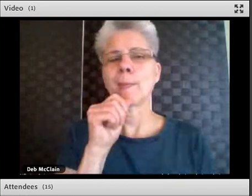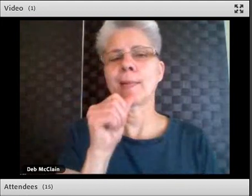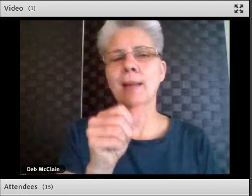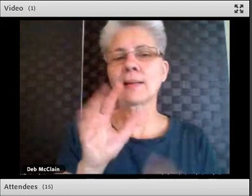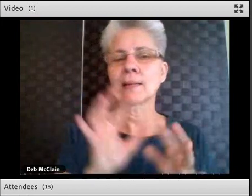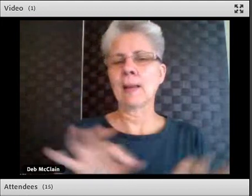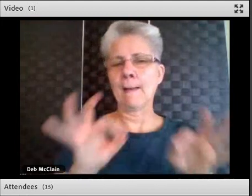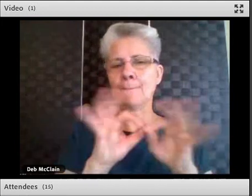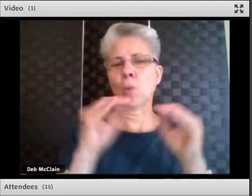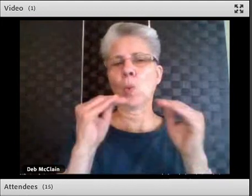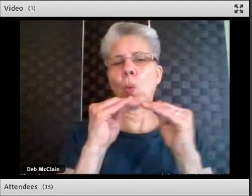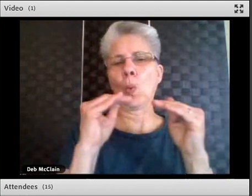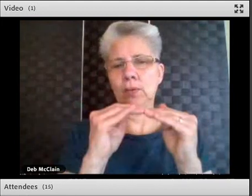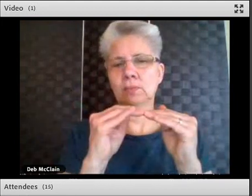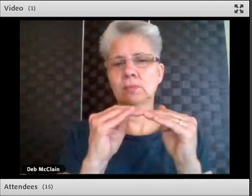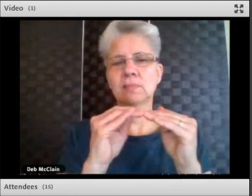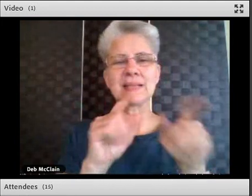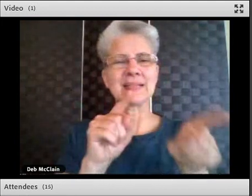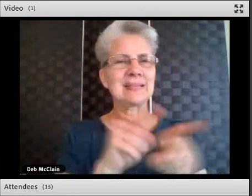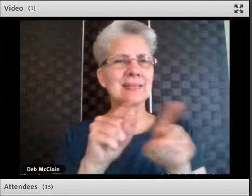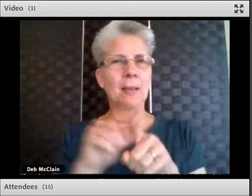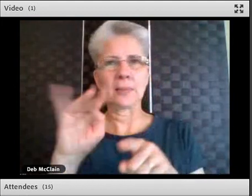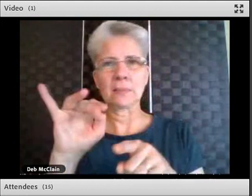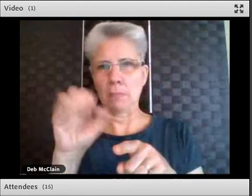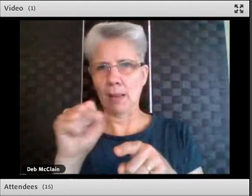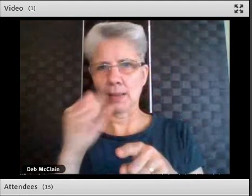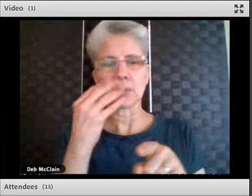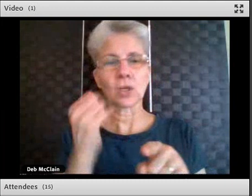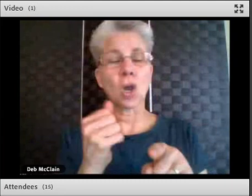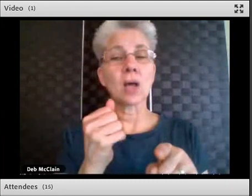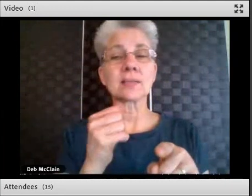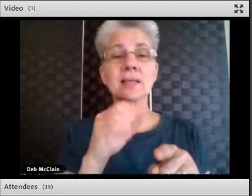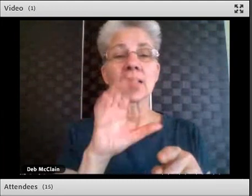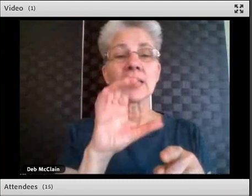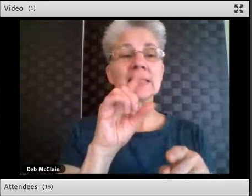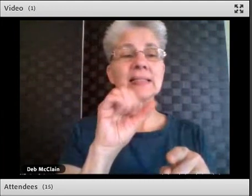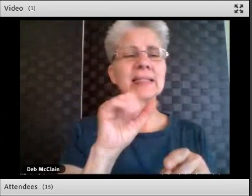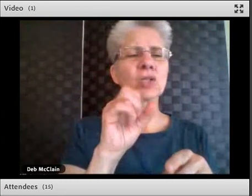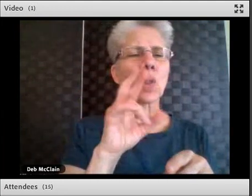important as bias, because disclosure is extremely tricky.